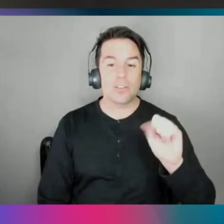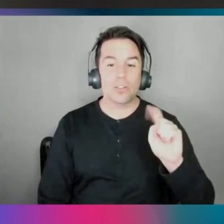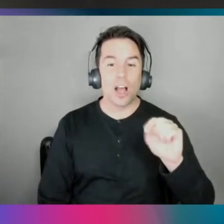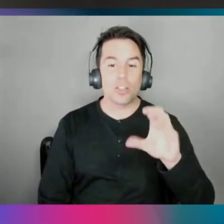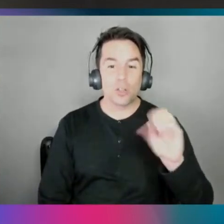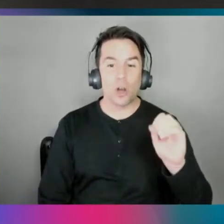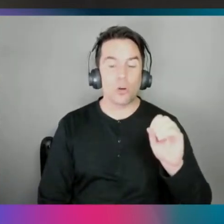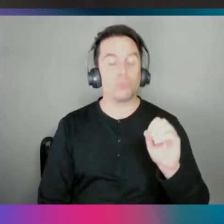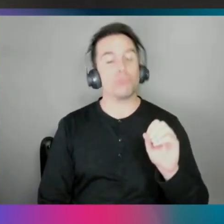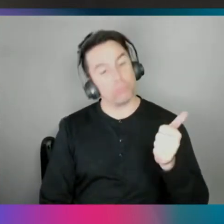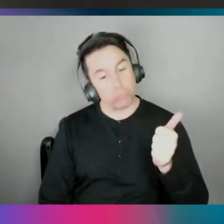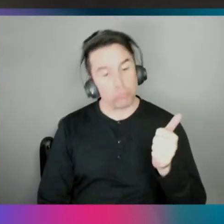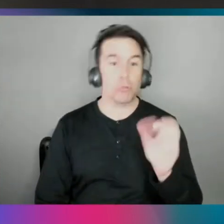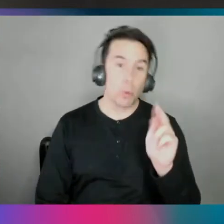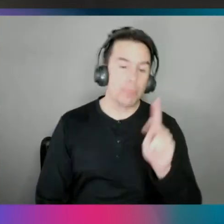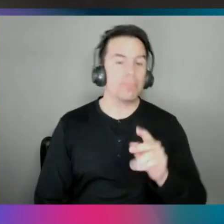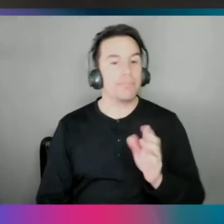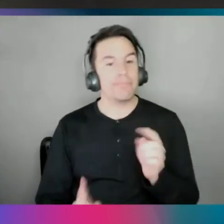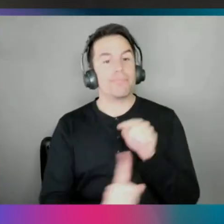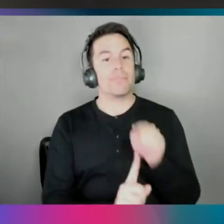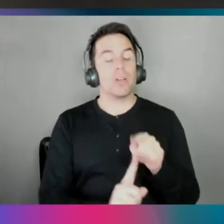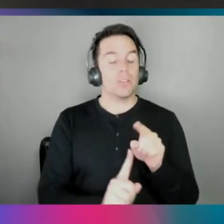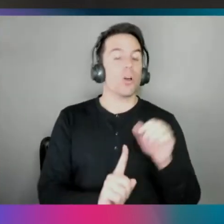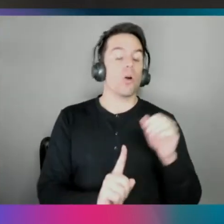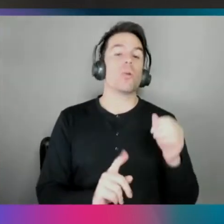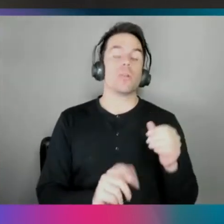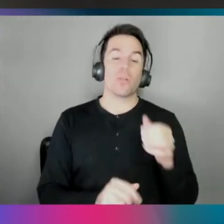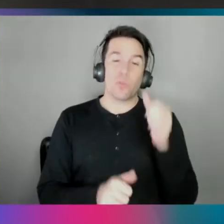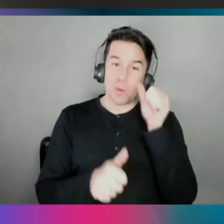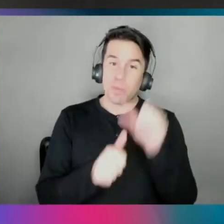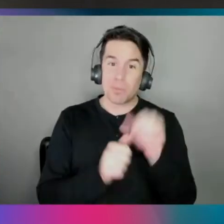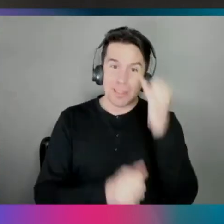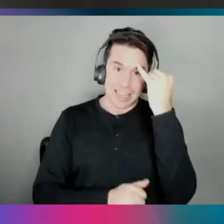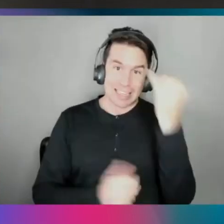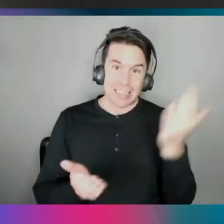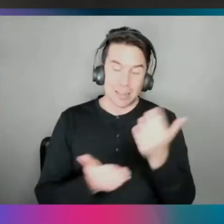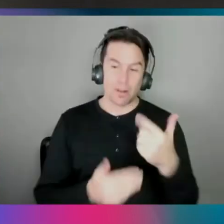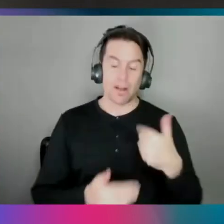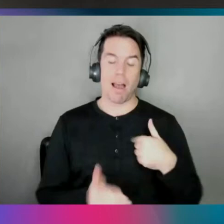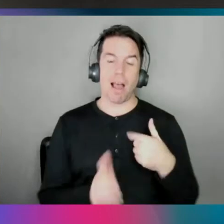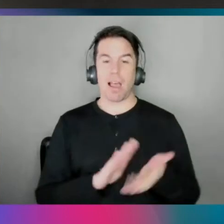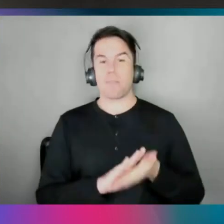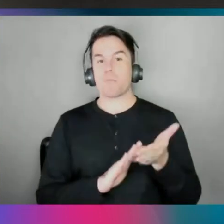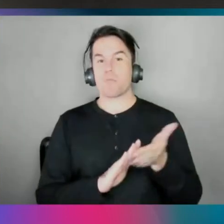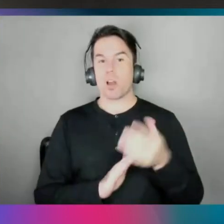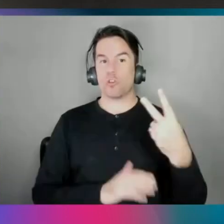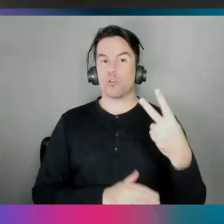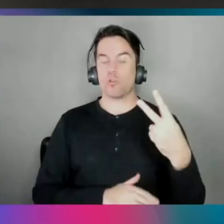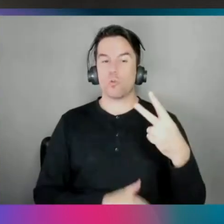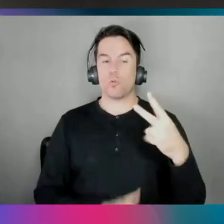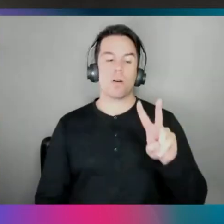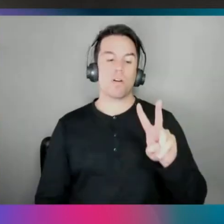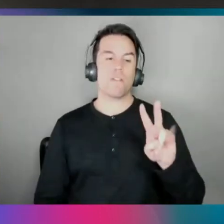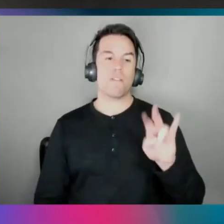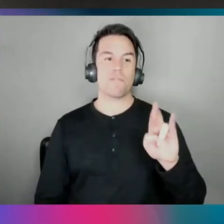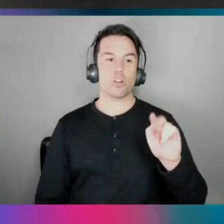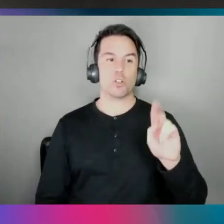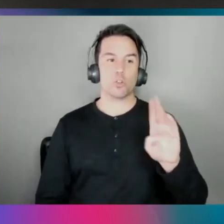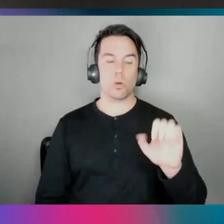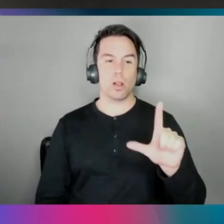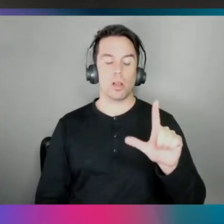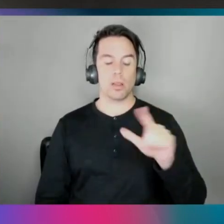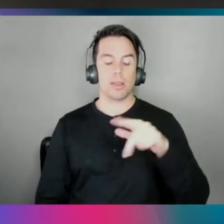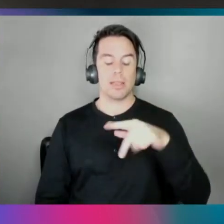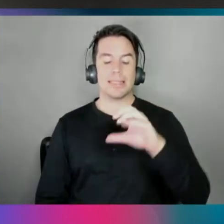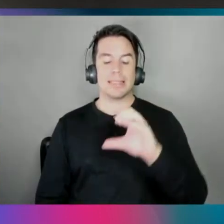the thing. And remember, the whole idea, I'm running on a 2 virtual CPU machine with 4 gig memory. That's what my